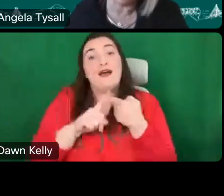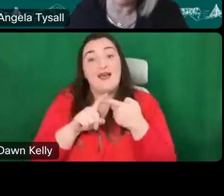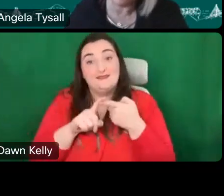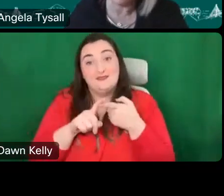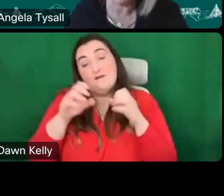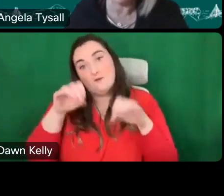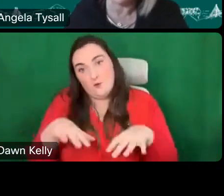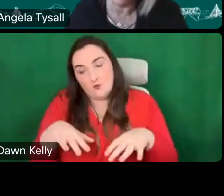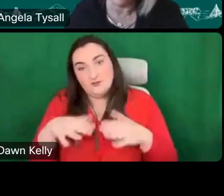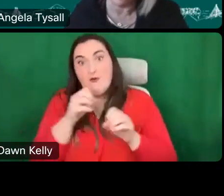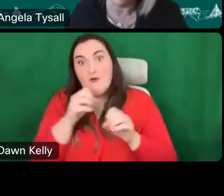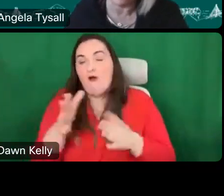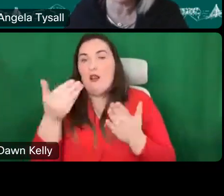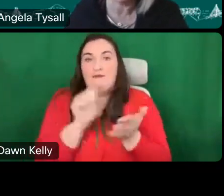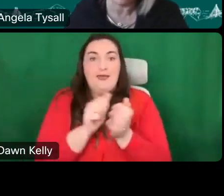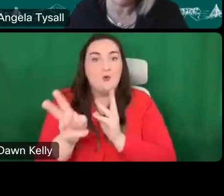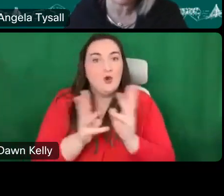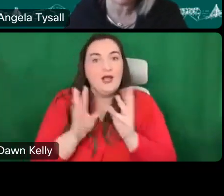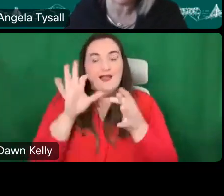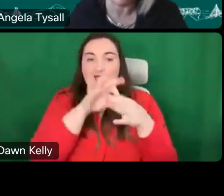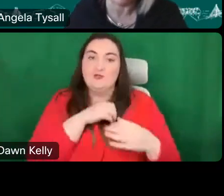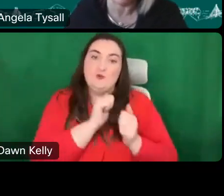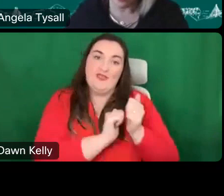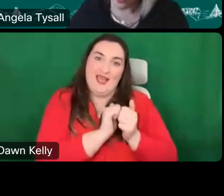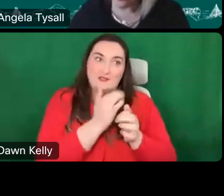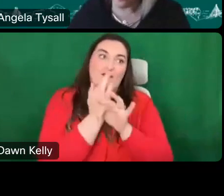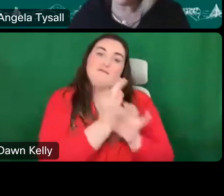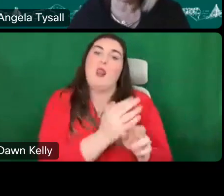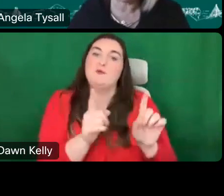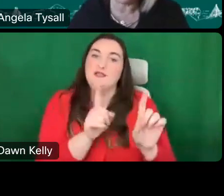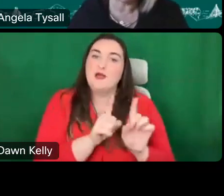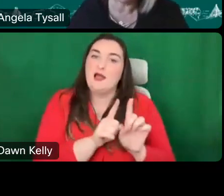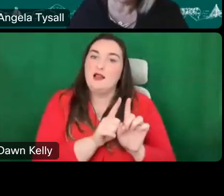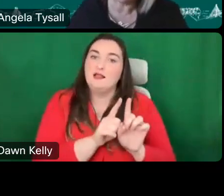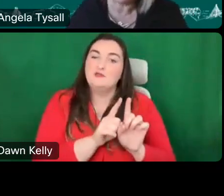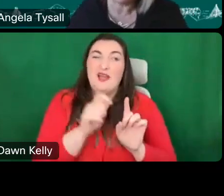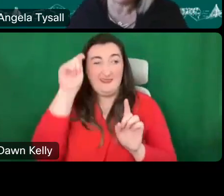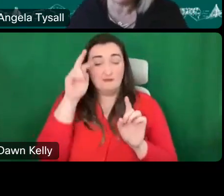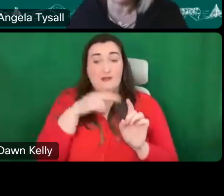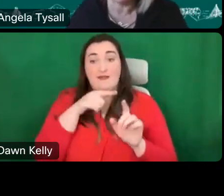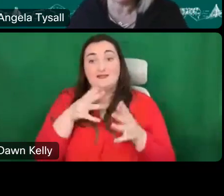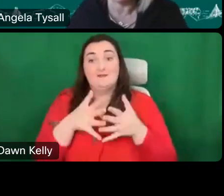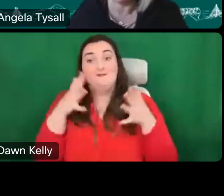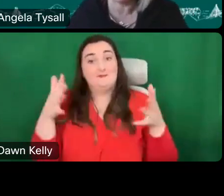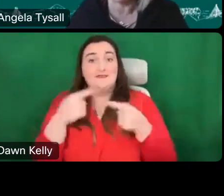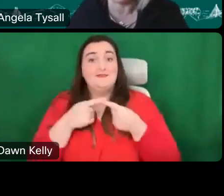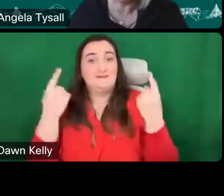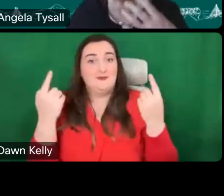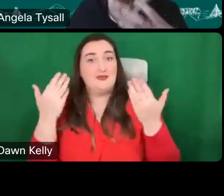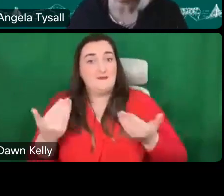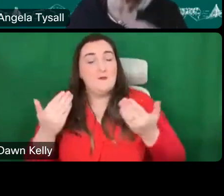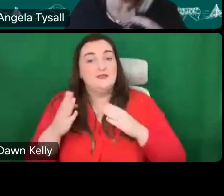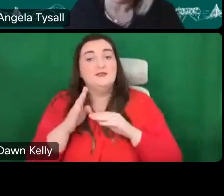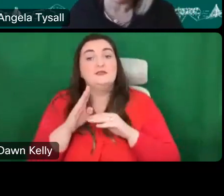all the documentation requirements around the Act are adhered to as well. So I think they are the main differences, Bonita, in